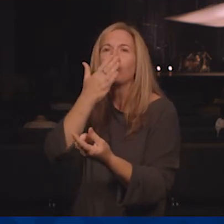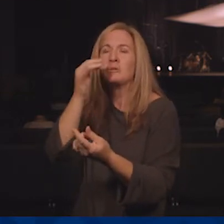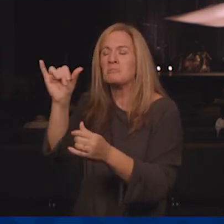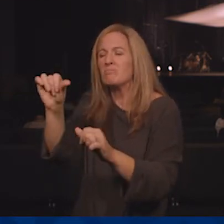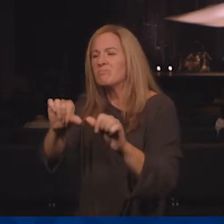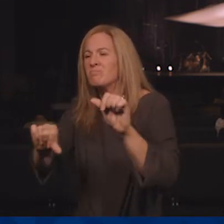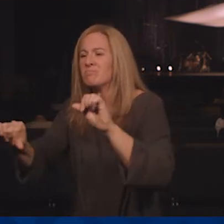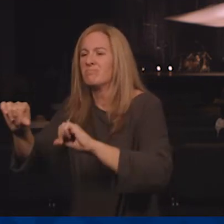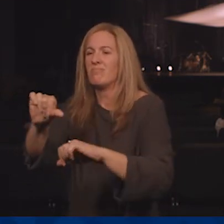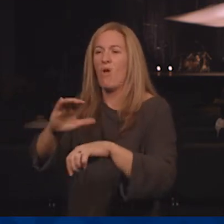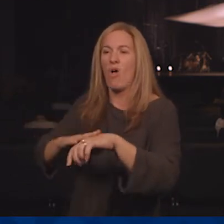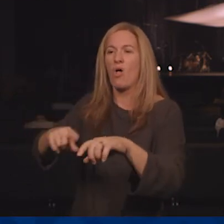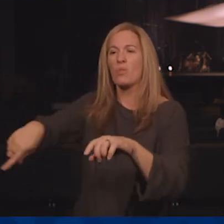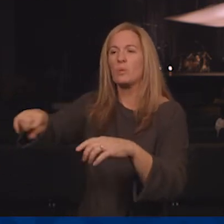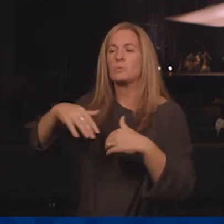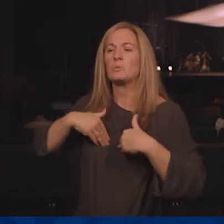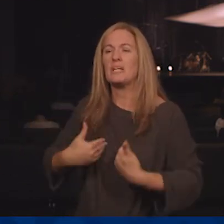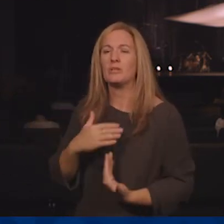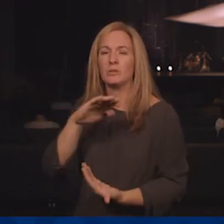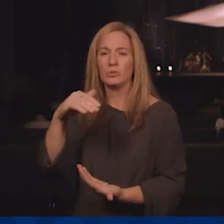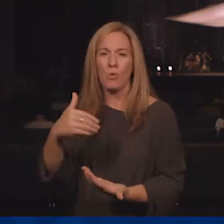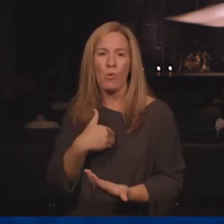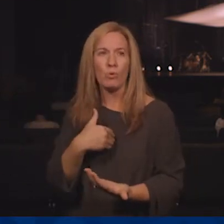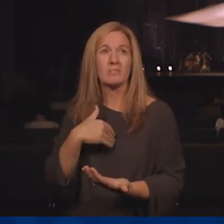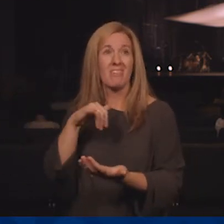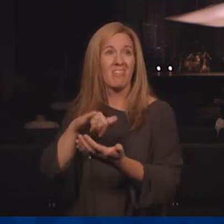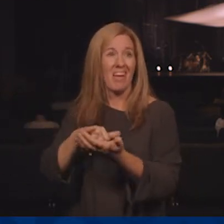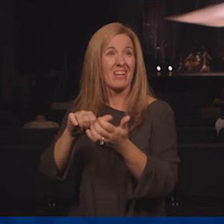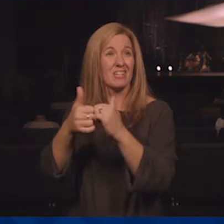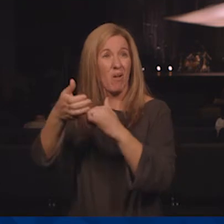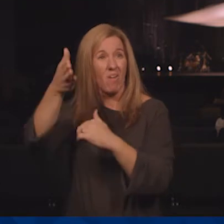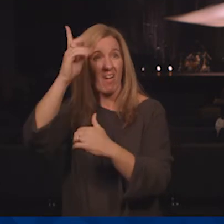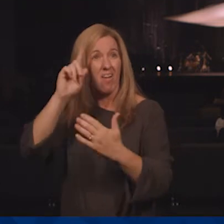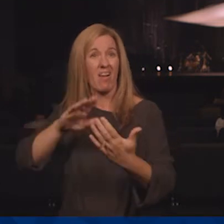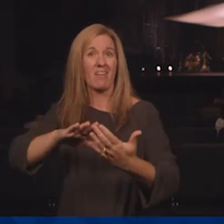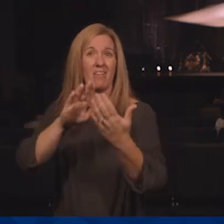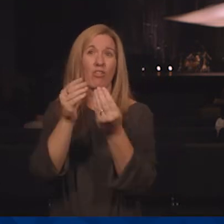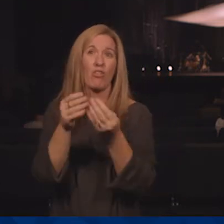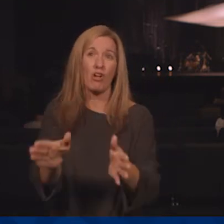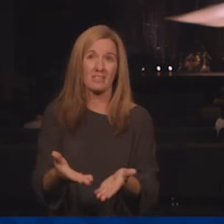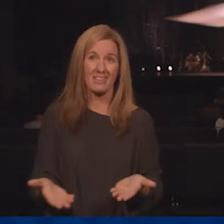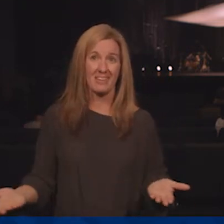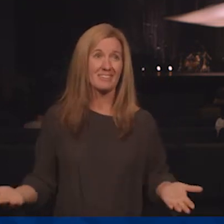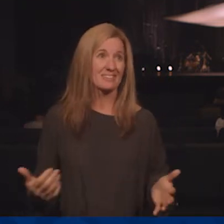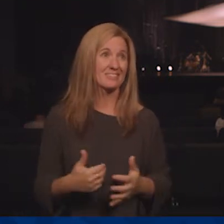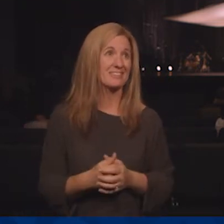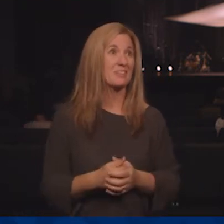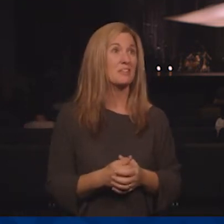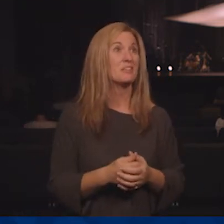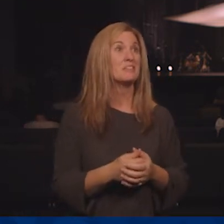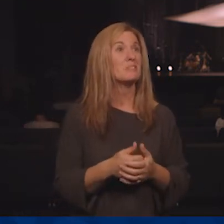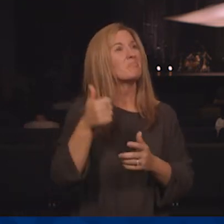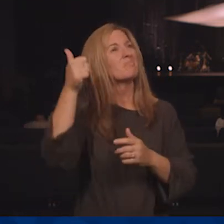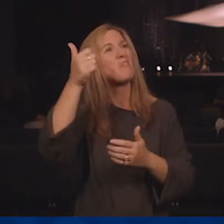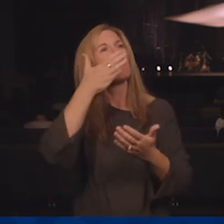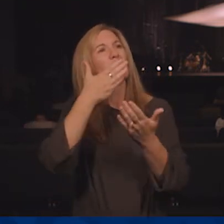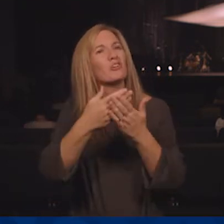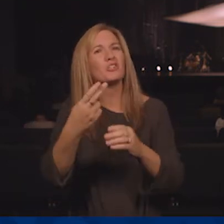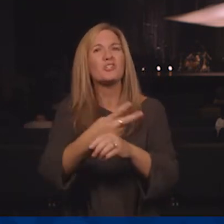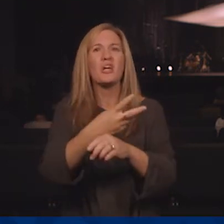That's how God treats lost things. What does the good shepherd do?